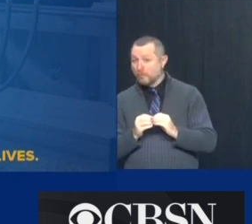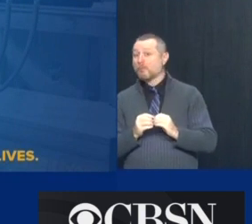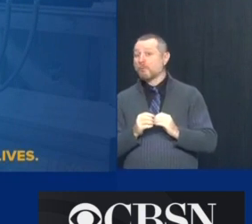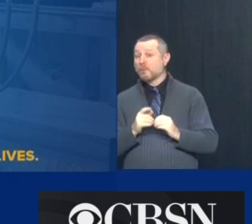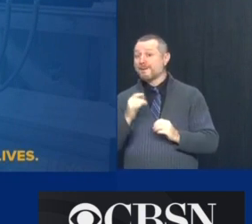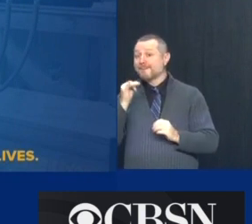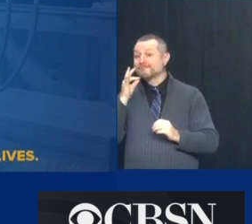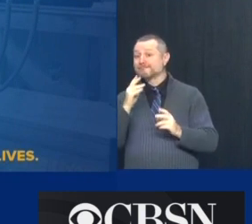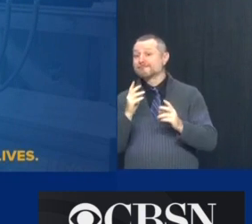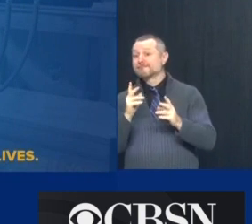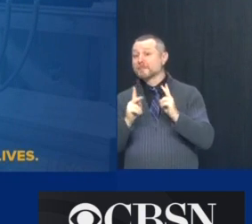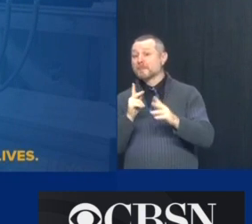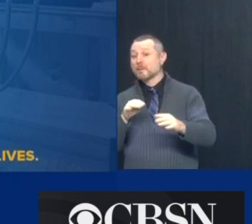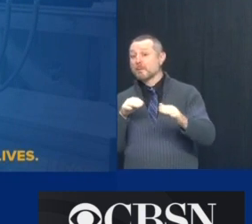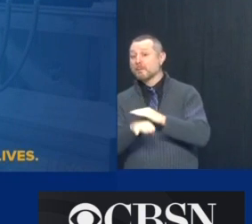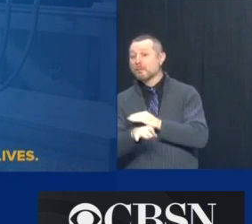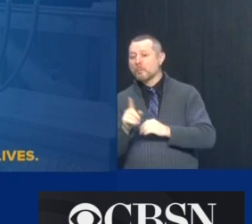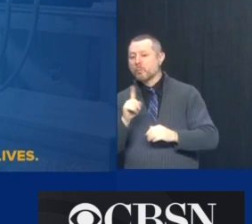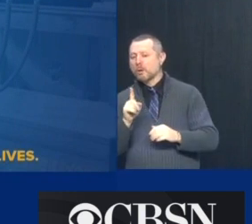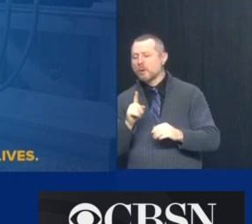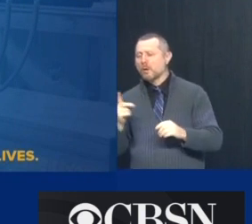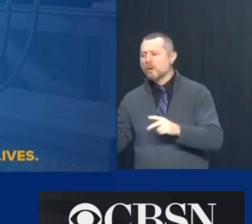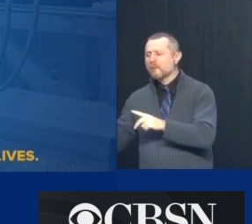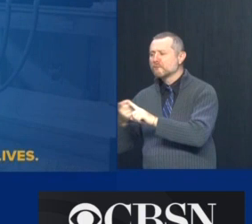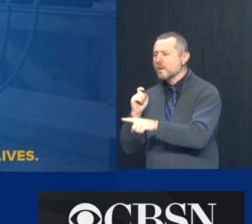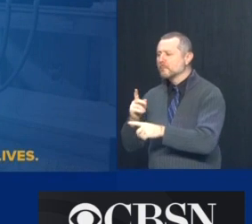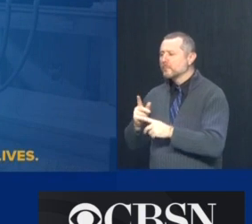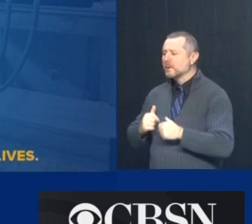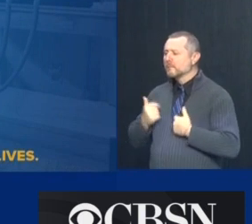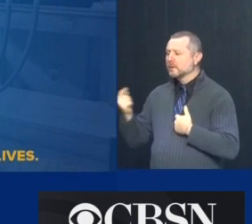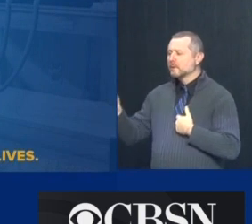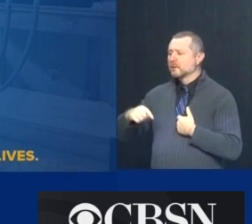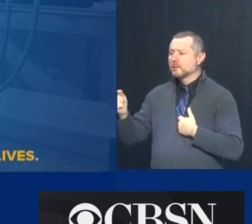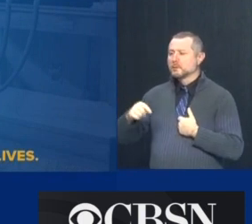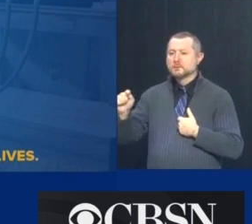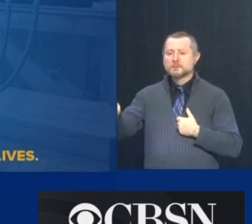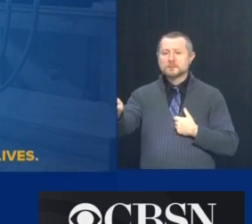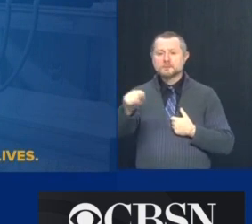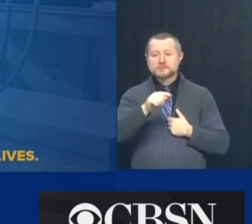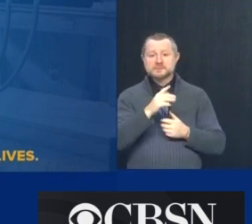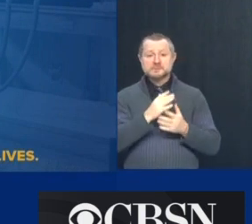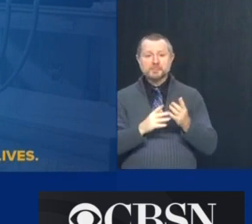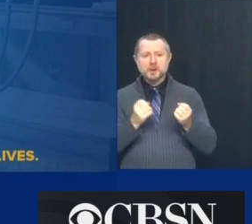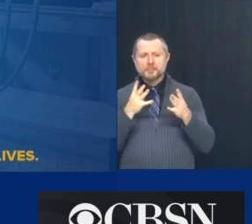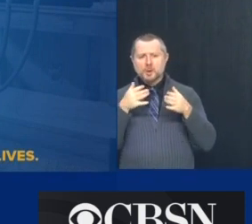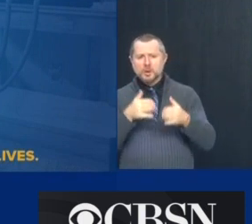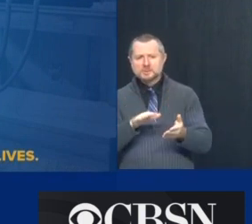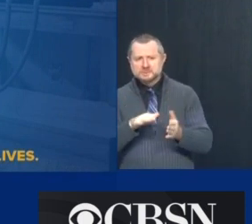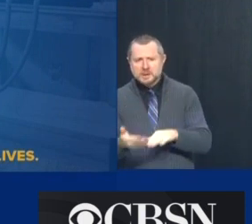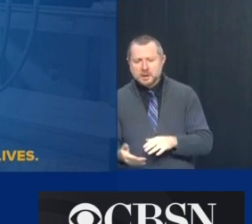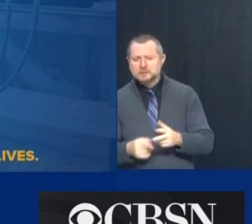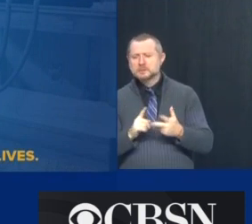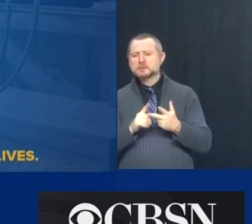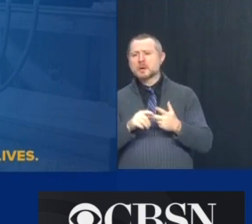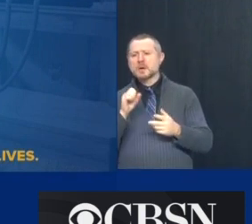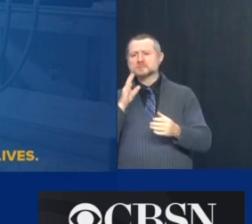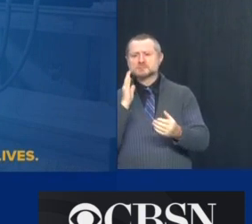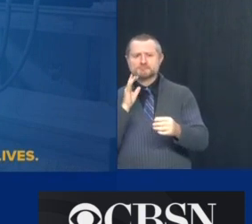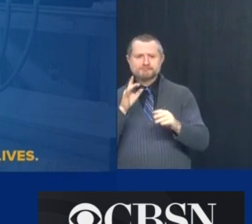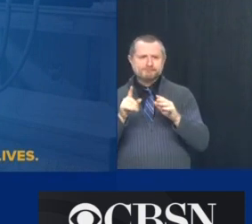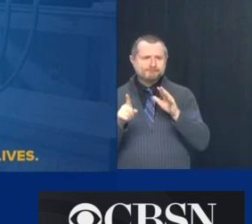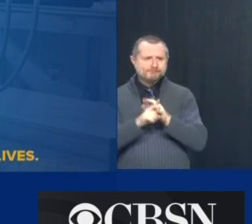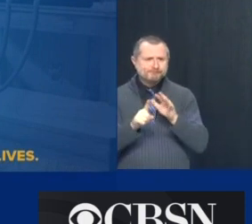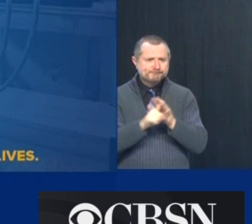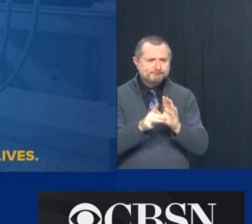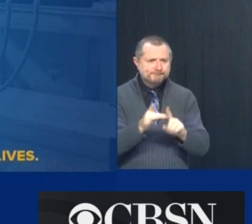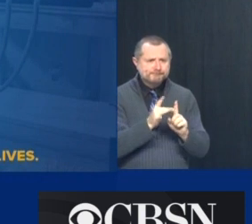from who are going into the hospital. The death rate, the case rate, the available hospital beds